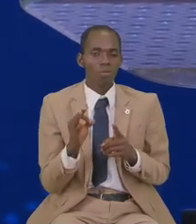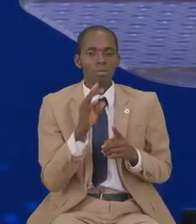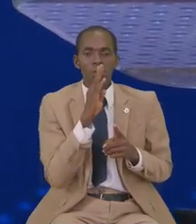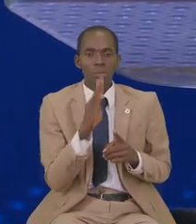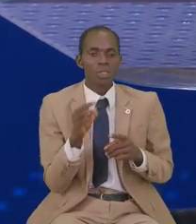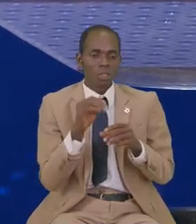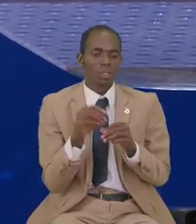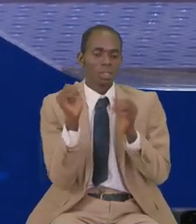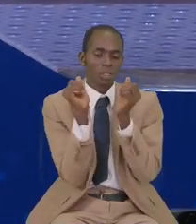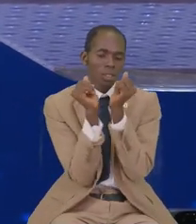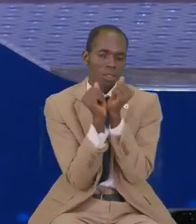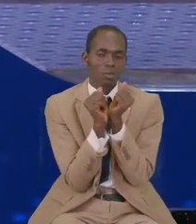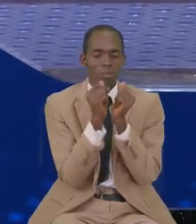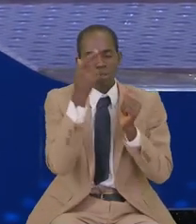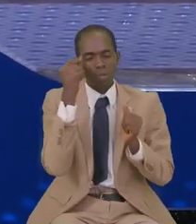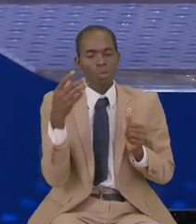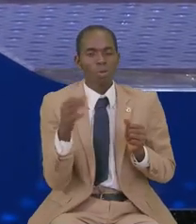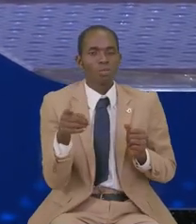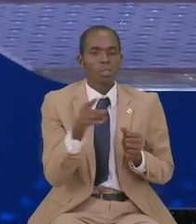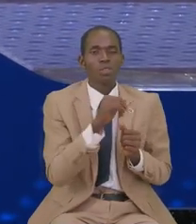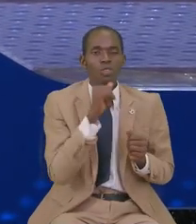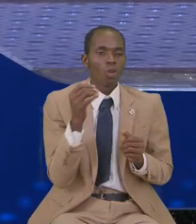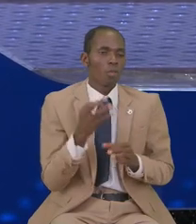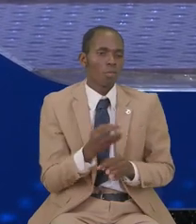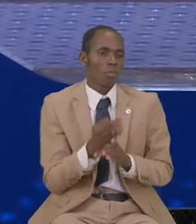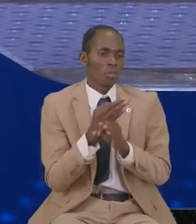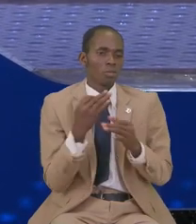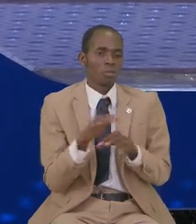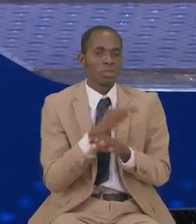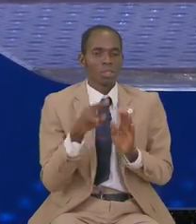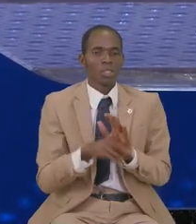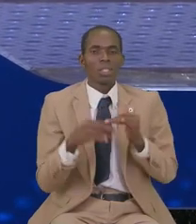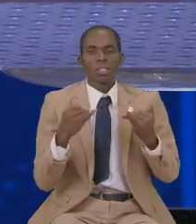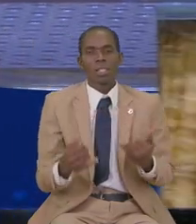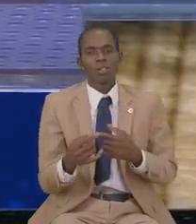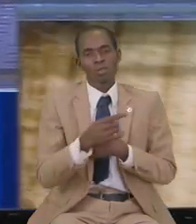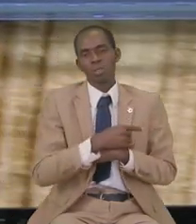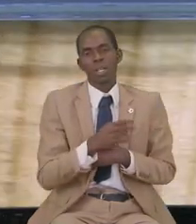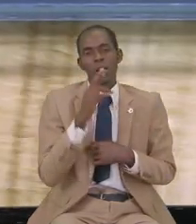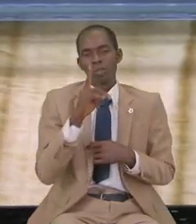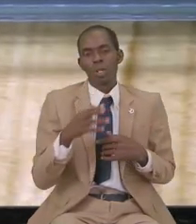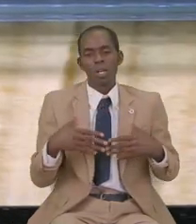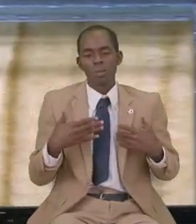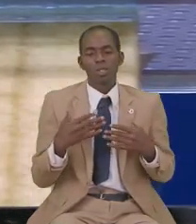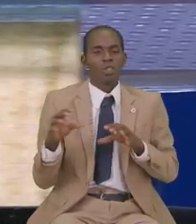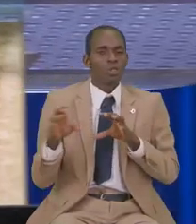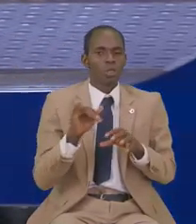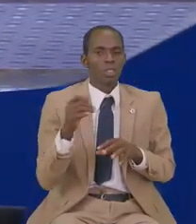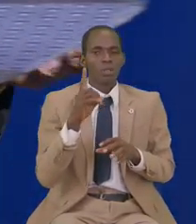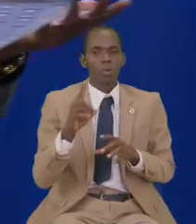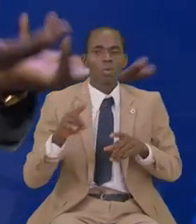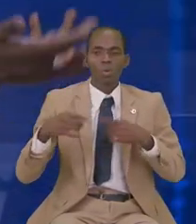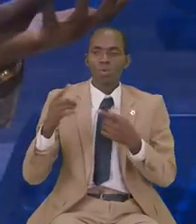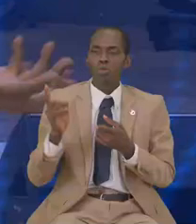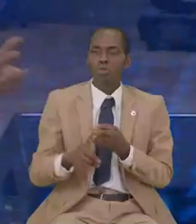their unfaithfulness. How about today? What happens to us? Does anybody ever go to captivity today? Well, there are